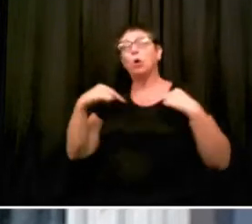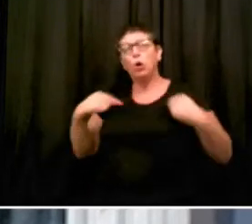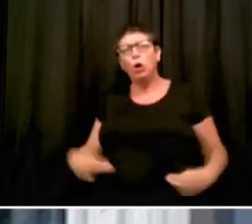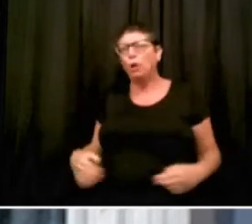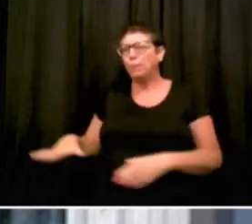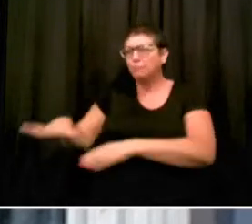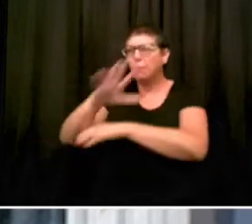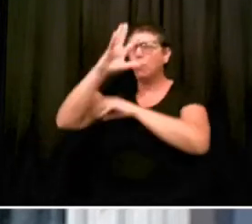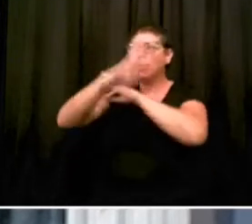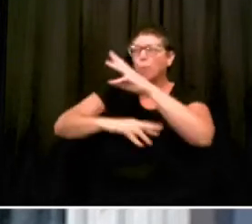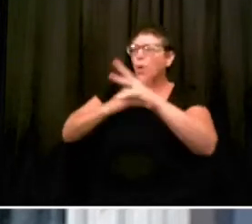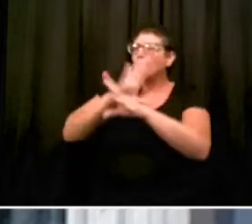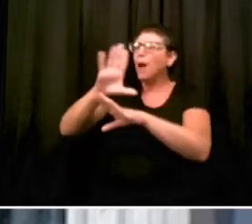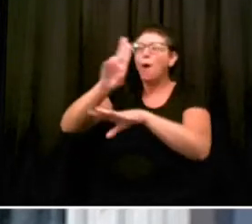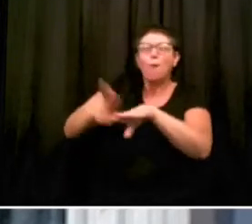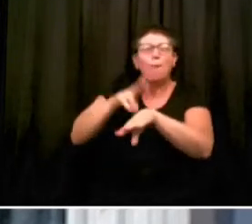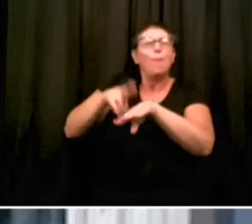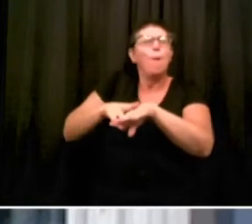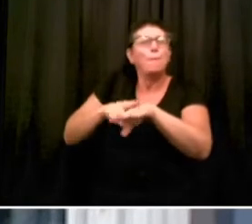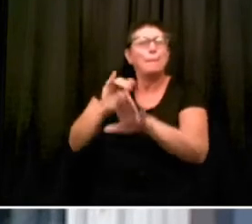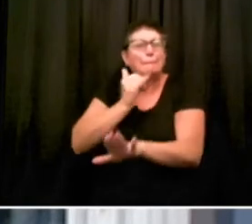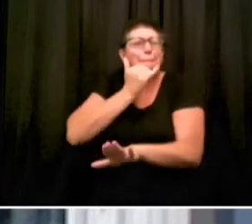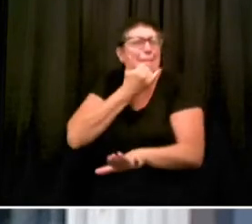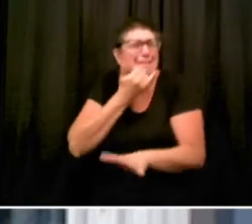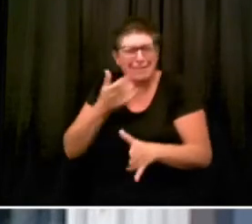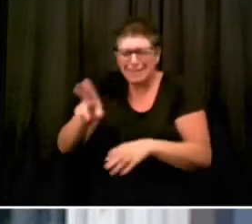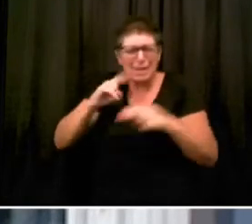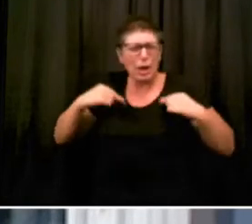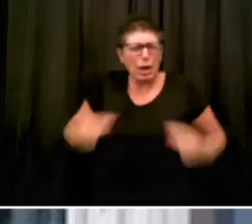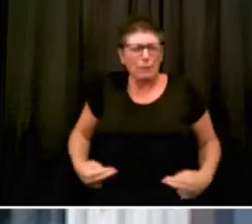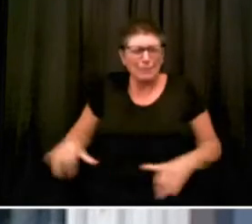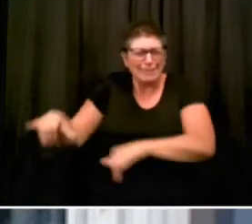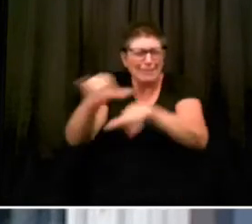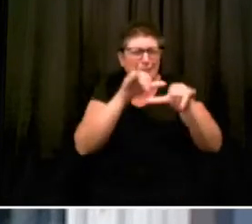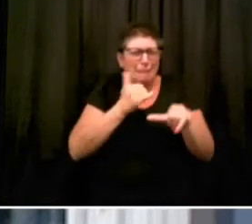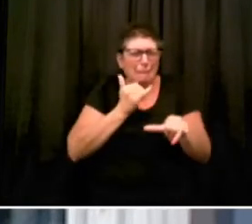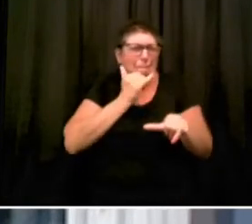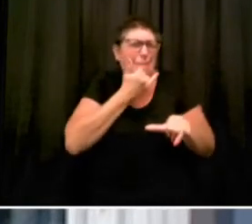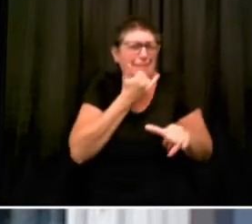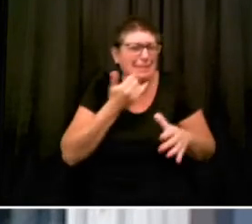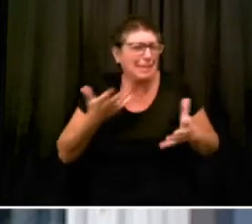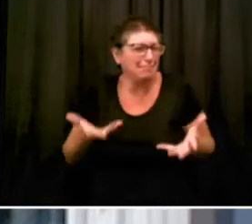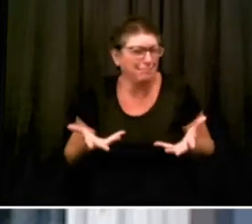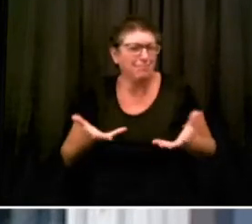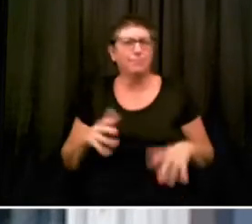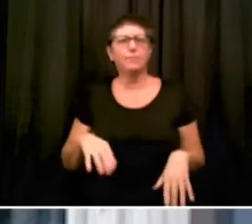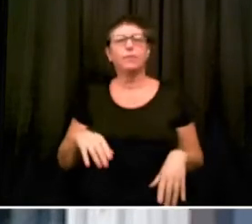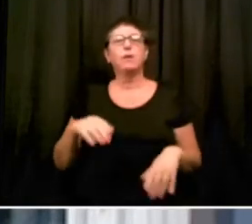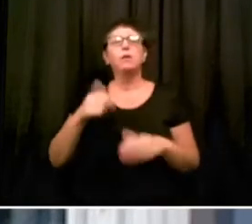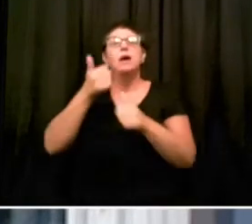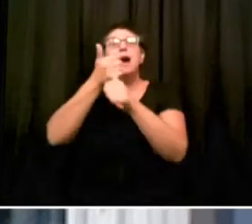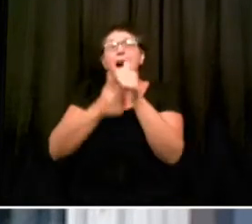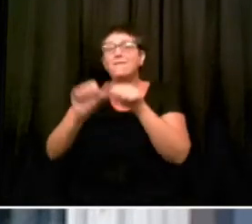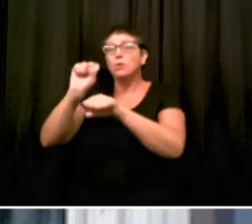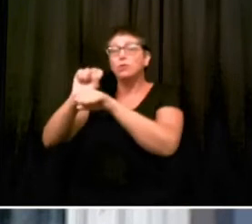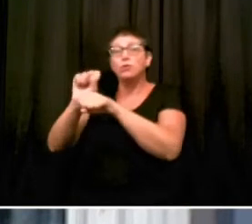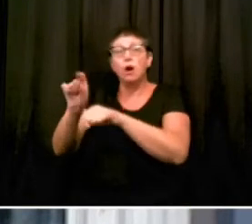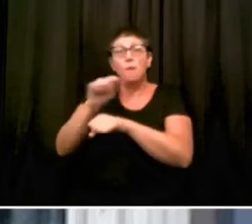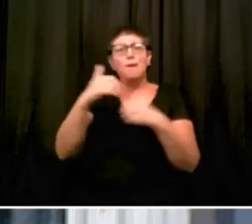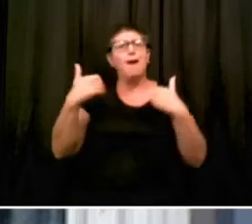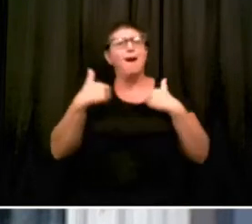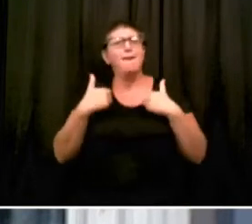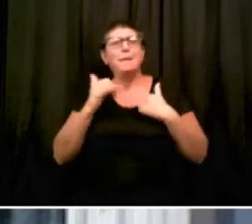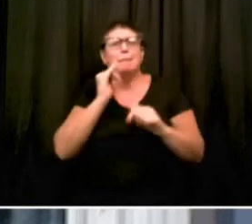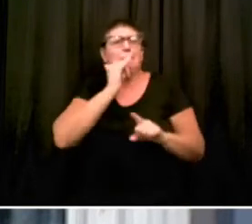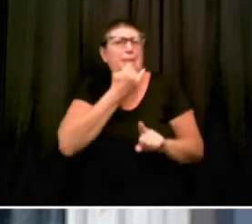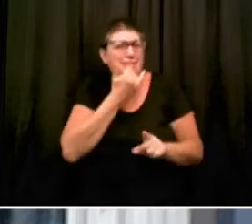a population, or show me any occupation that is without fault. We make mistakes. What